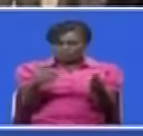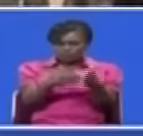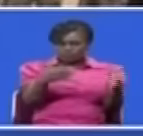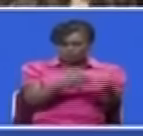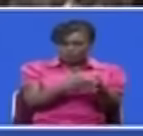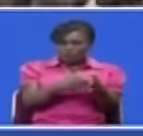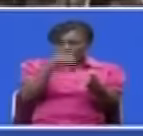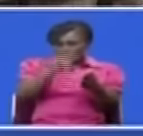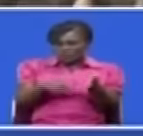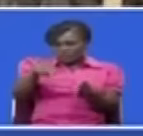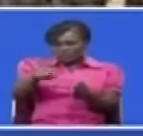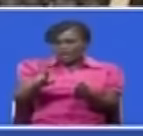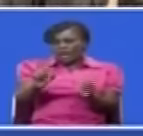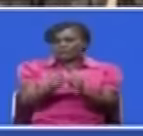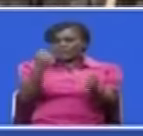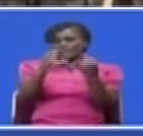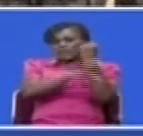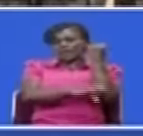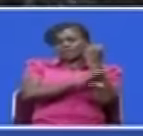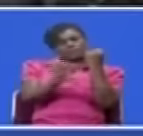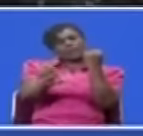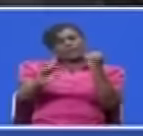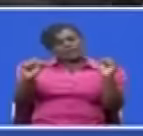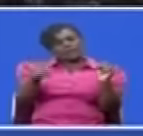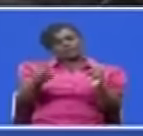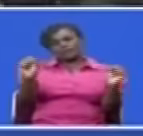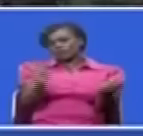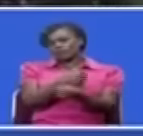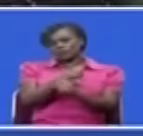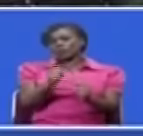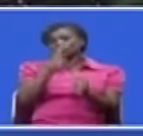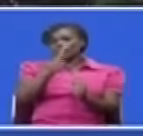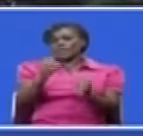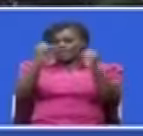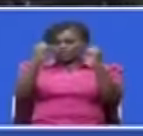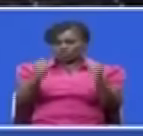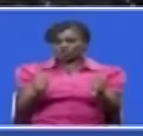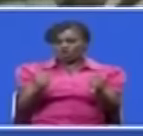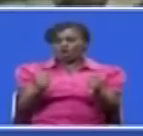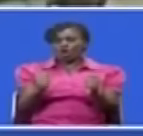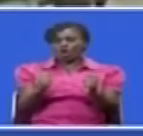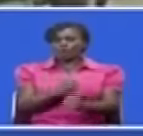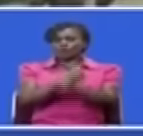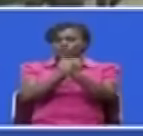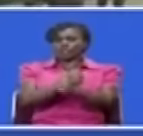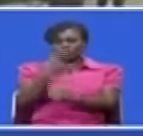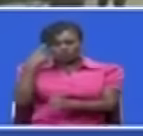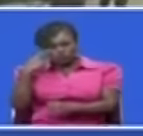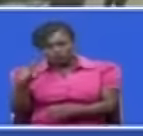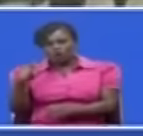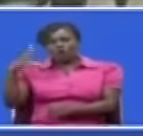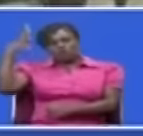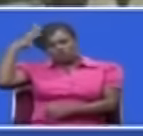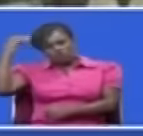on in their own countries, and therefore might not be a very strong contributing force in AMISOM. Are we seeing the return